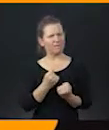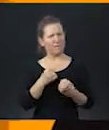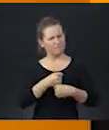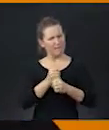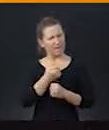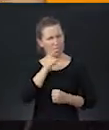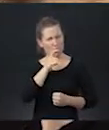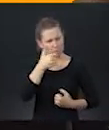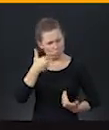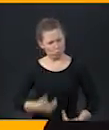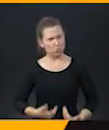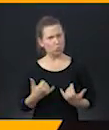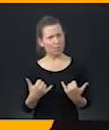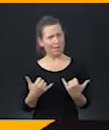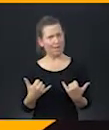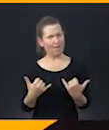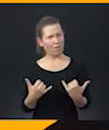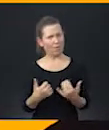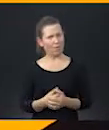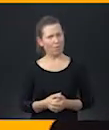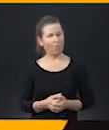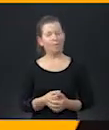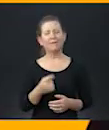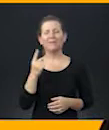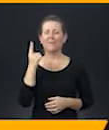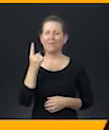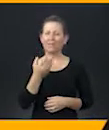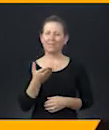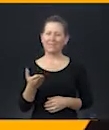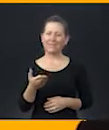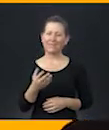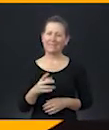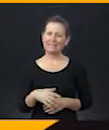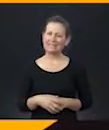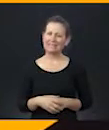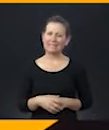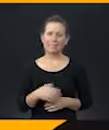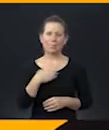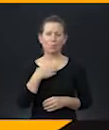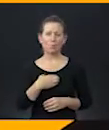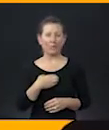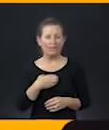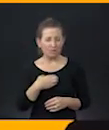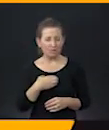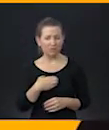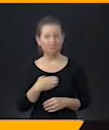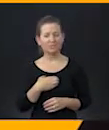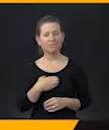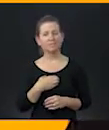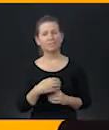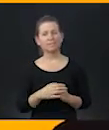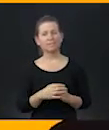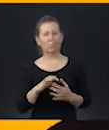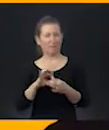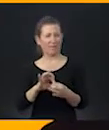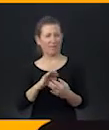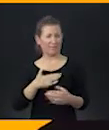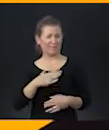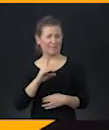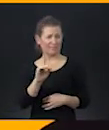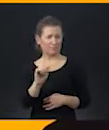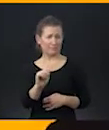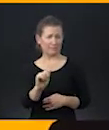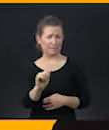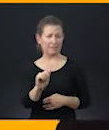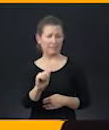today. The one thing I wish that didn't happen with it when it comes to my disability is the effect